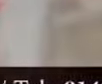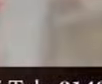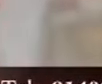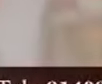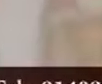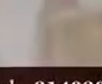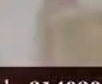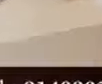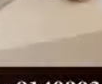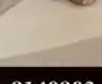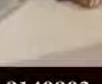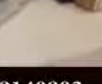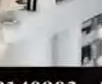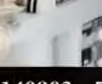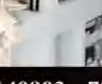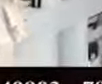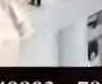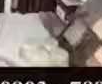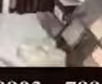fragrances, men's shirts,